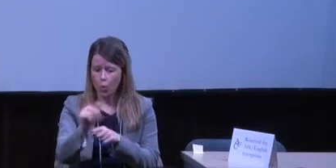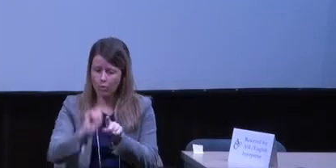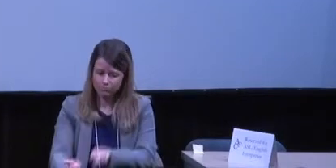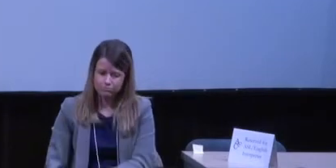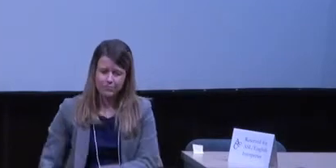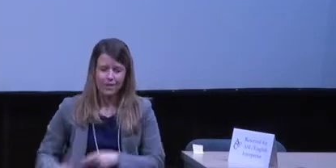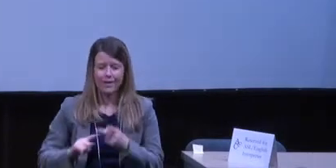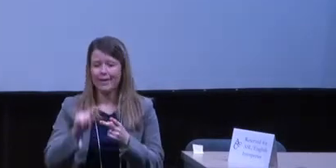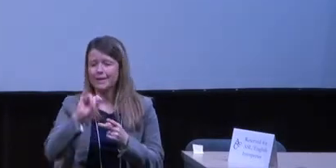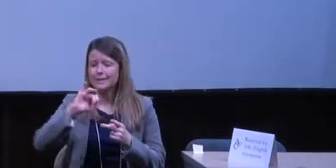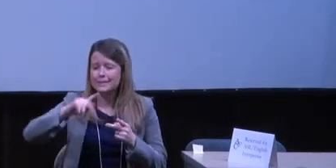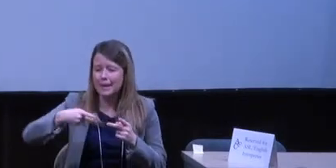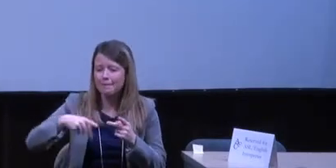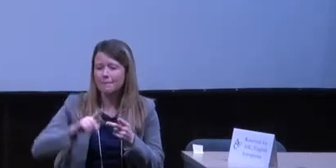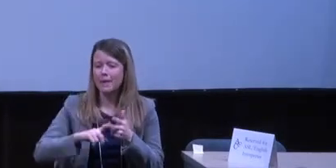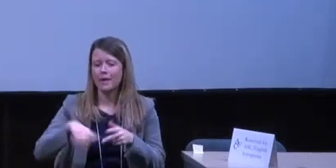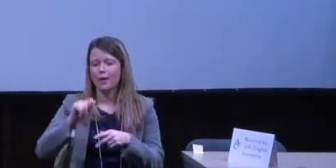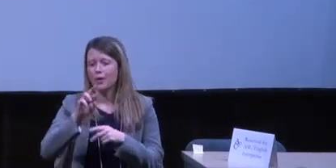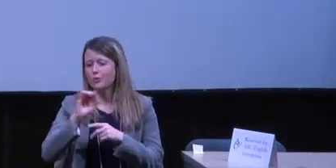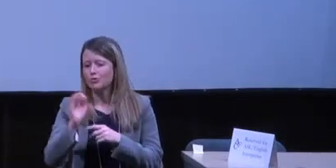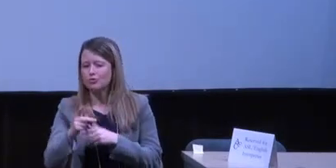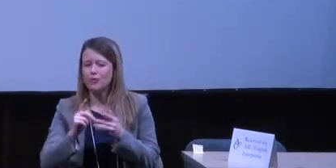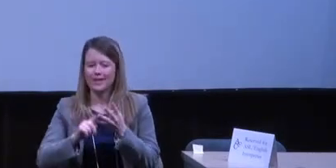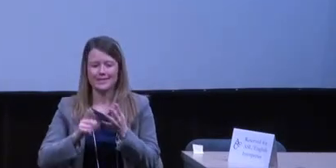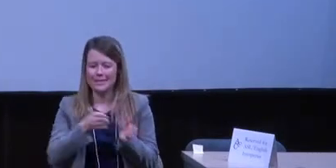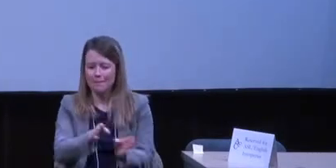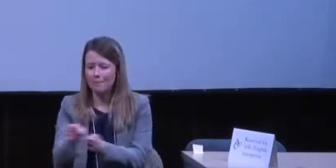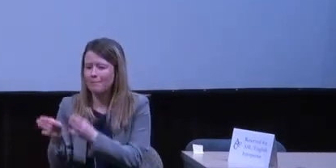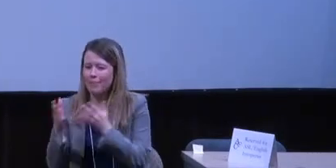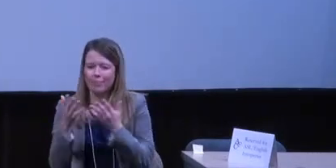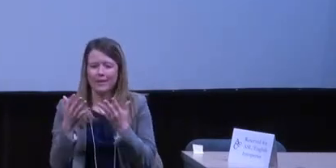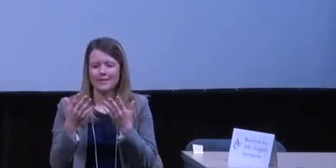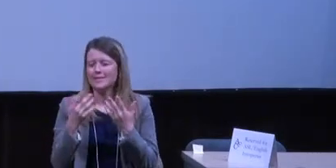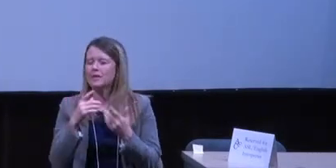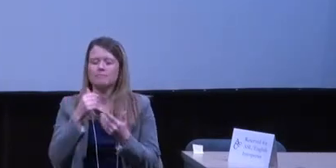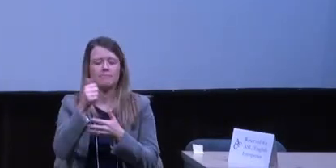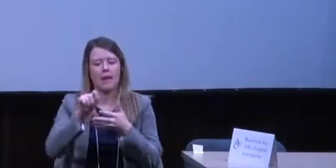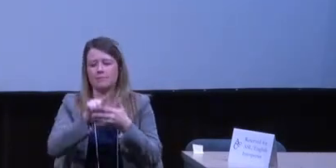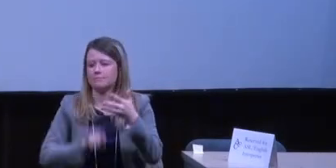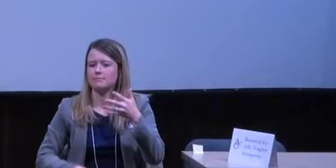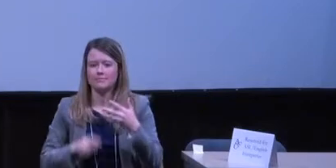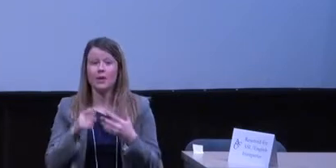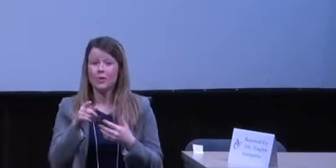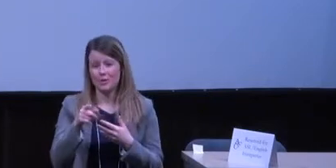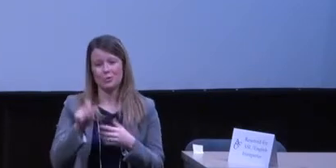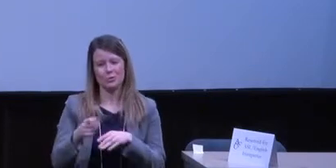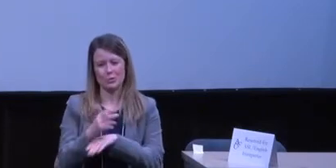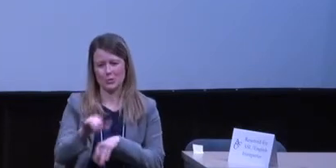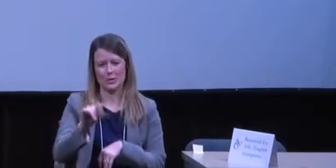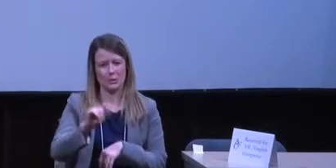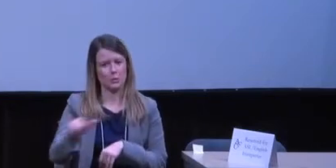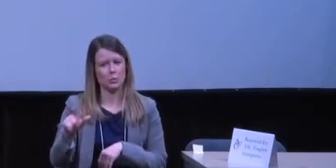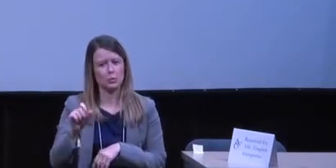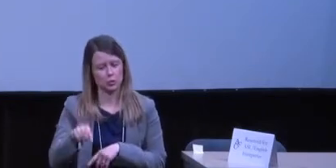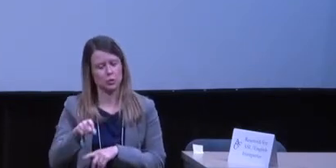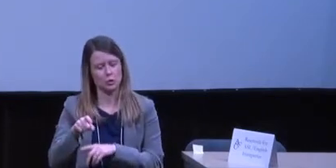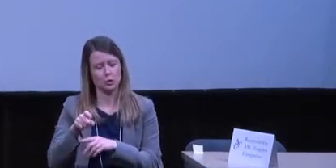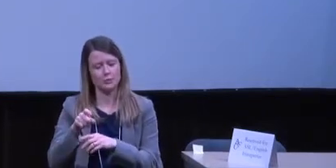tricks, techniques. And so that is also a tool that you guys should definitely utilize.